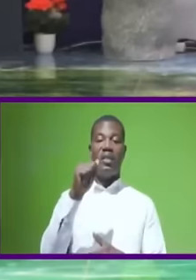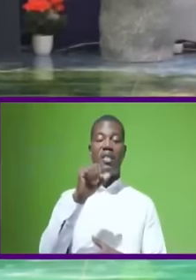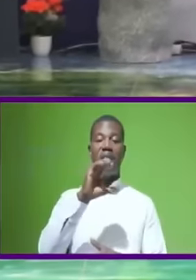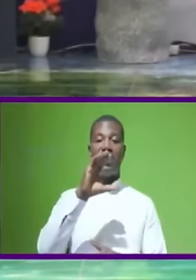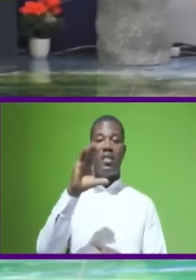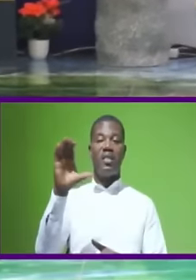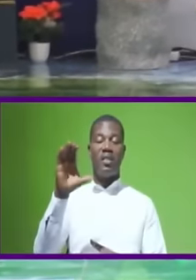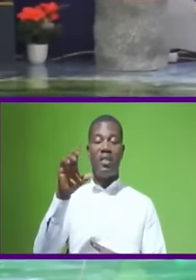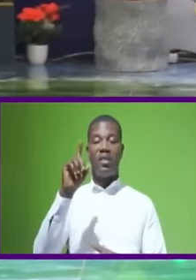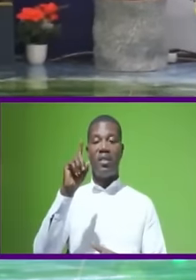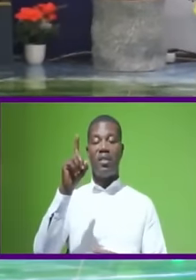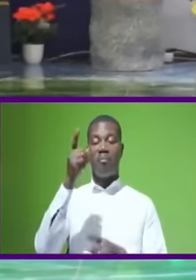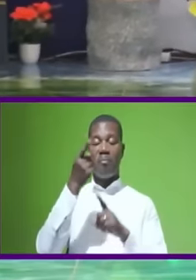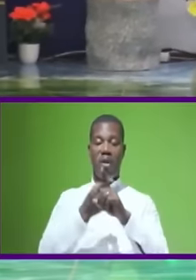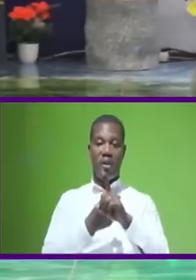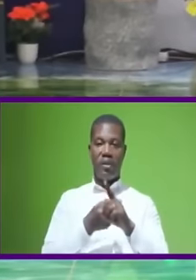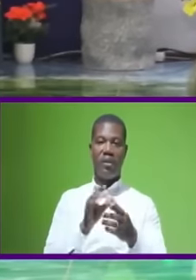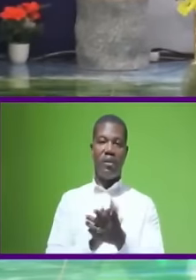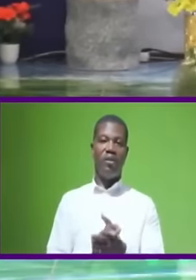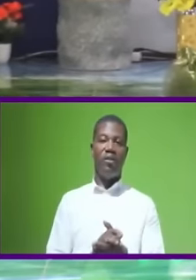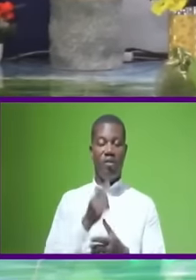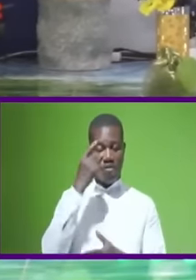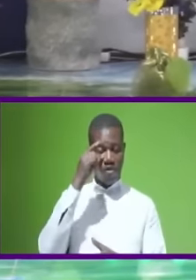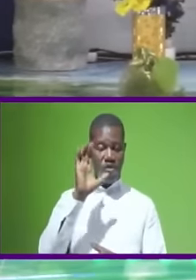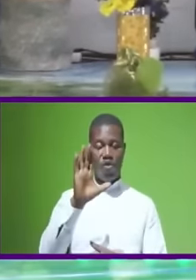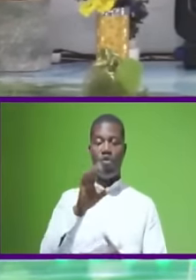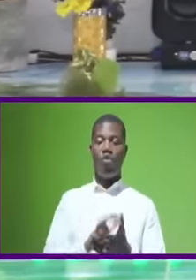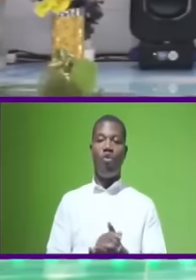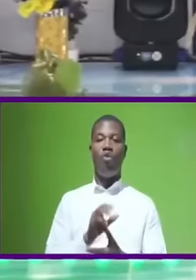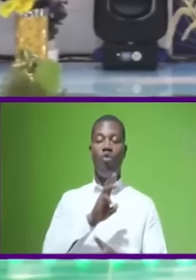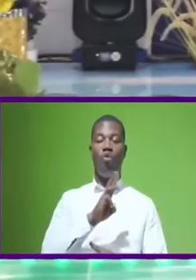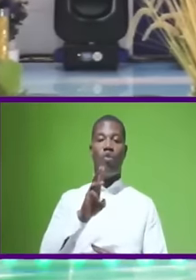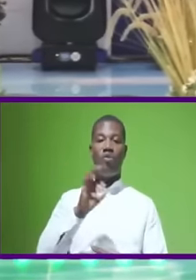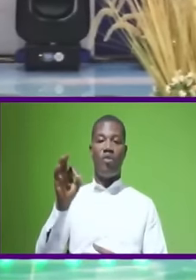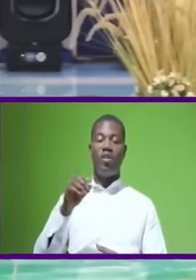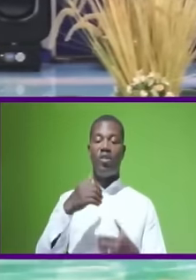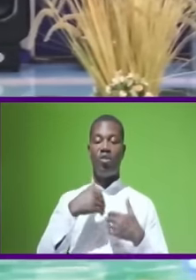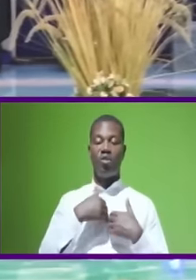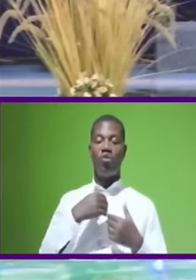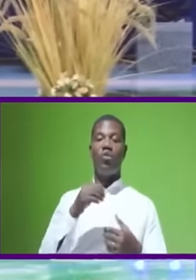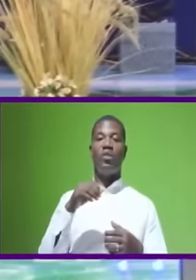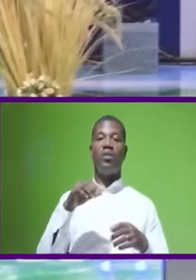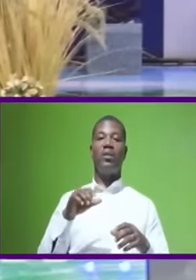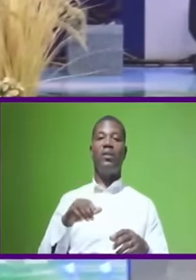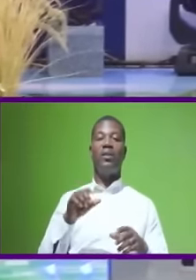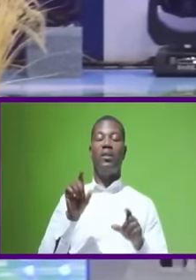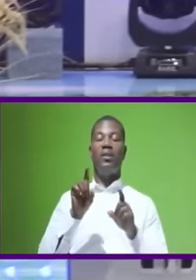10 cedis a month for welfare. So who second chance?